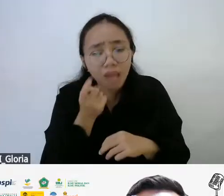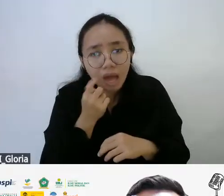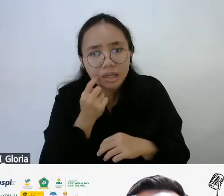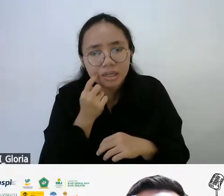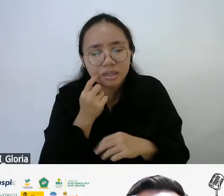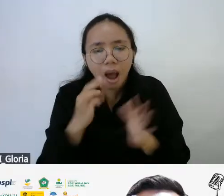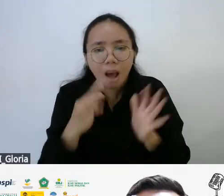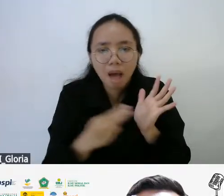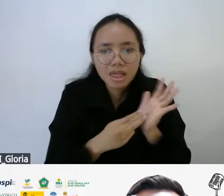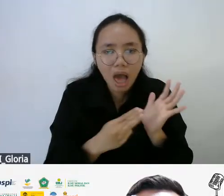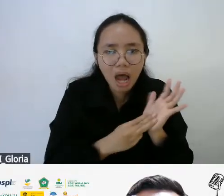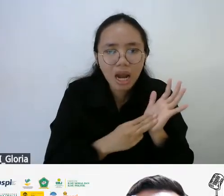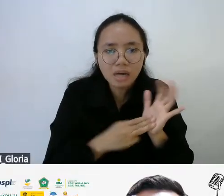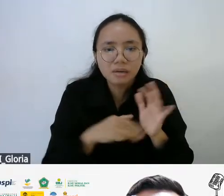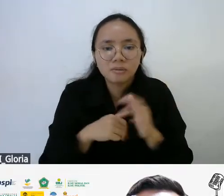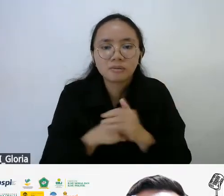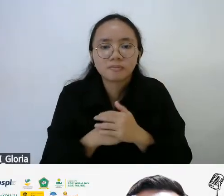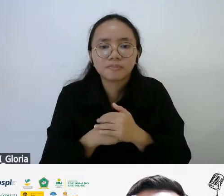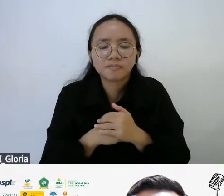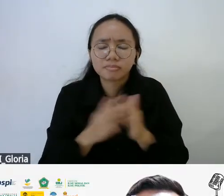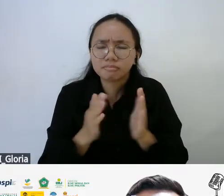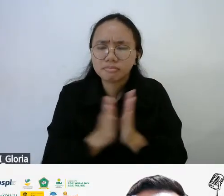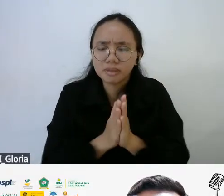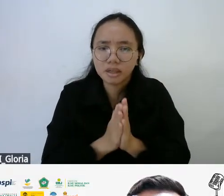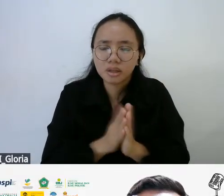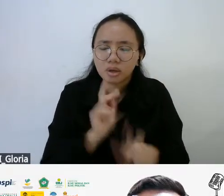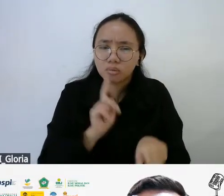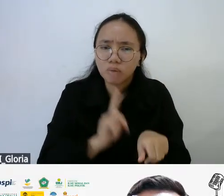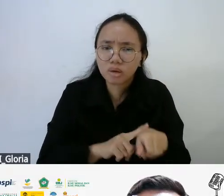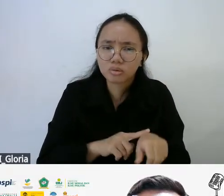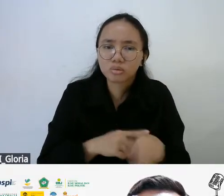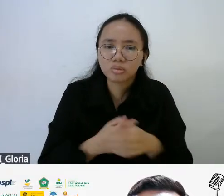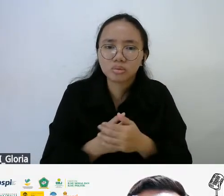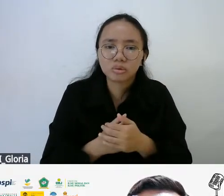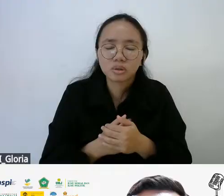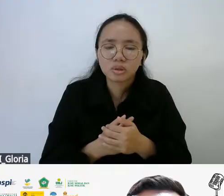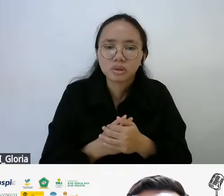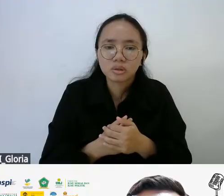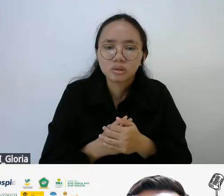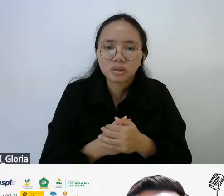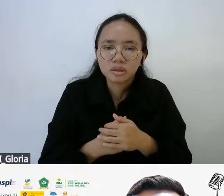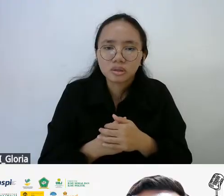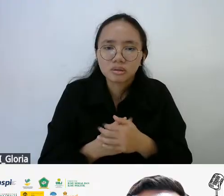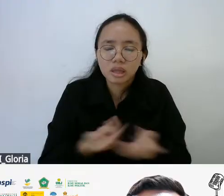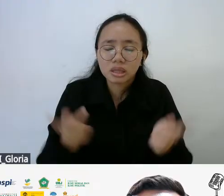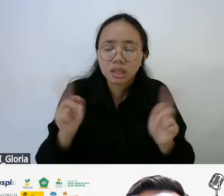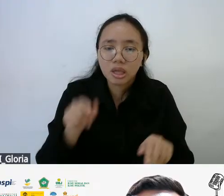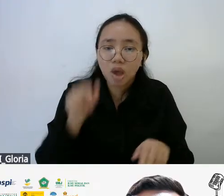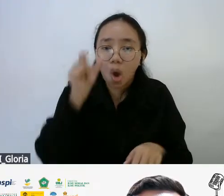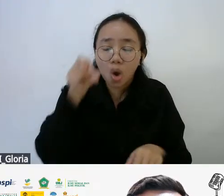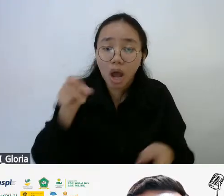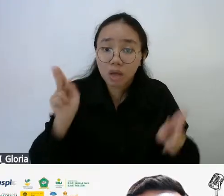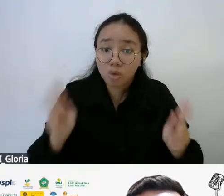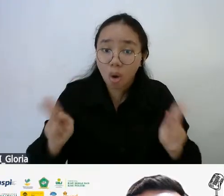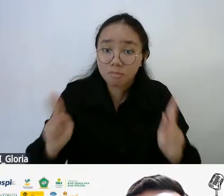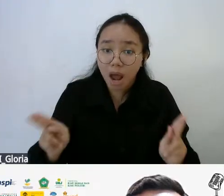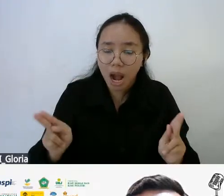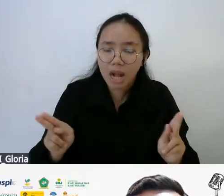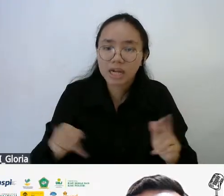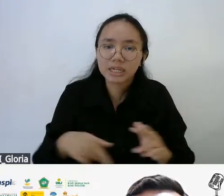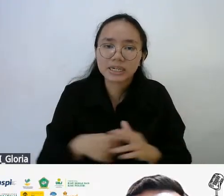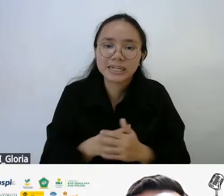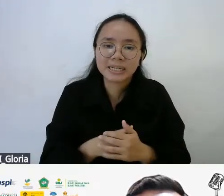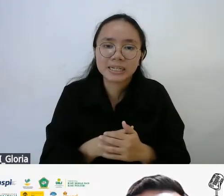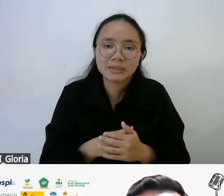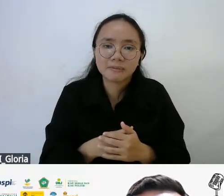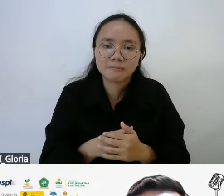even professionals, it's an overwhelming amount of information. So I collate all that